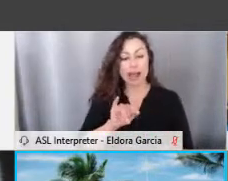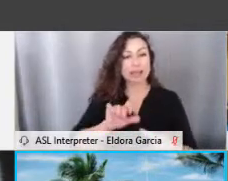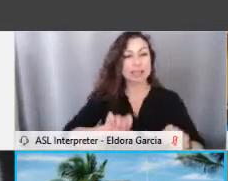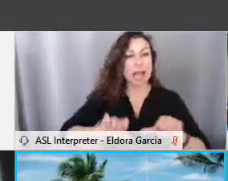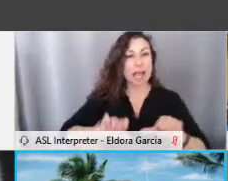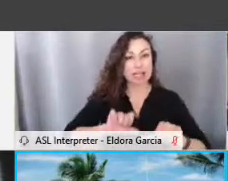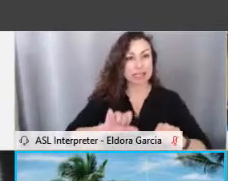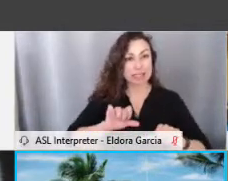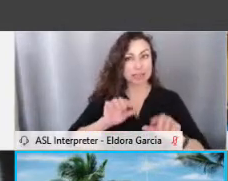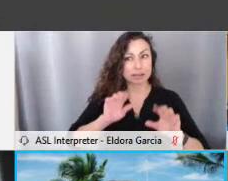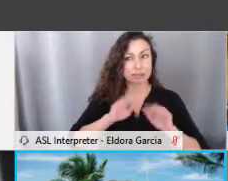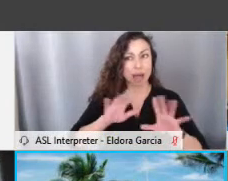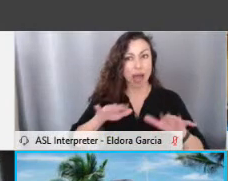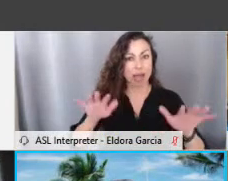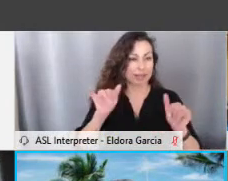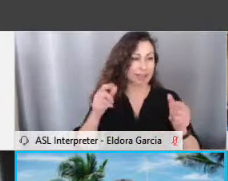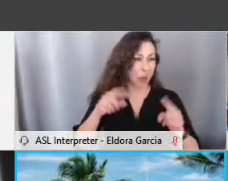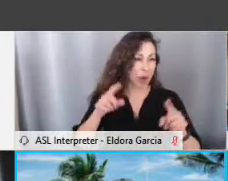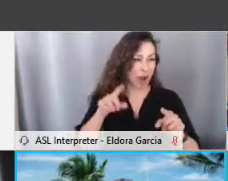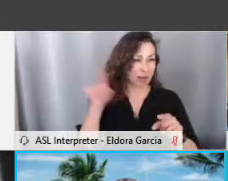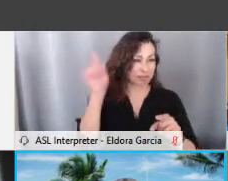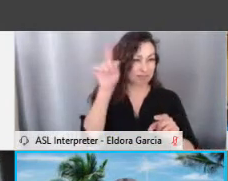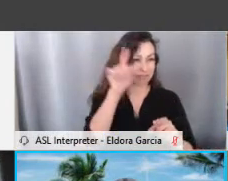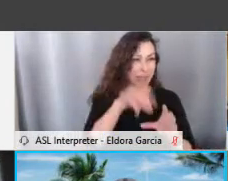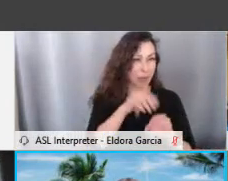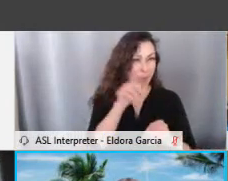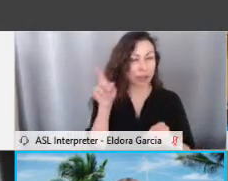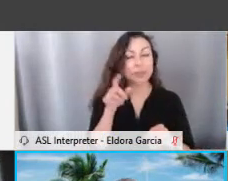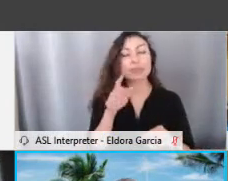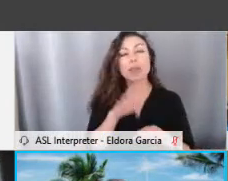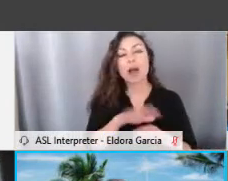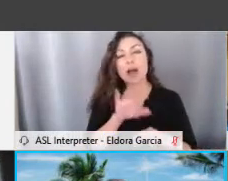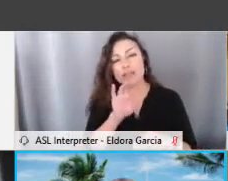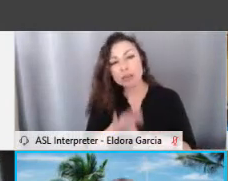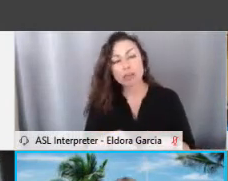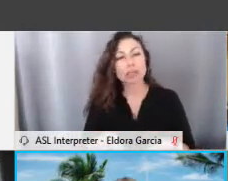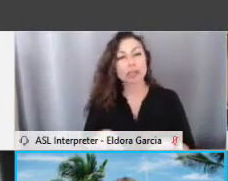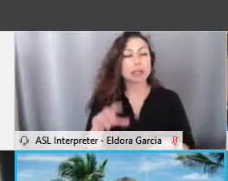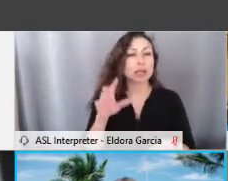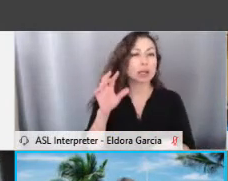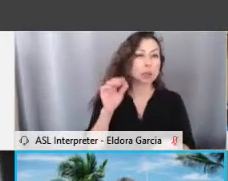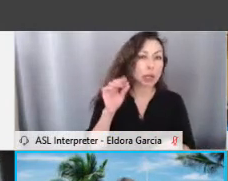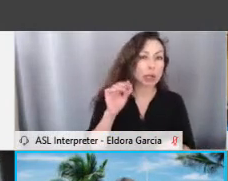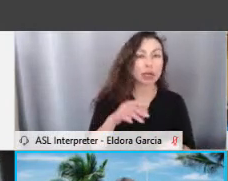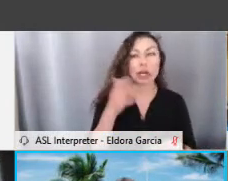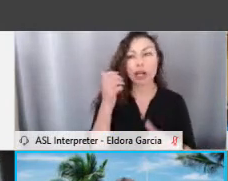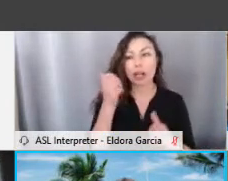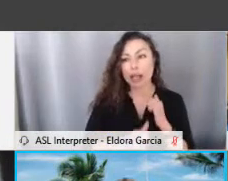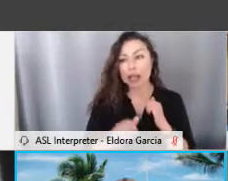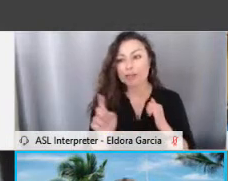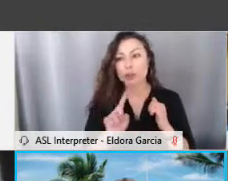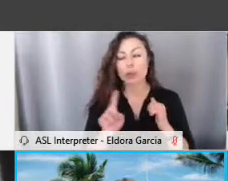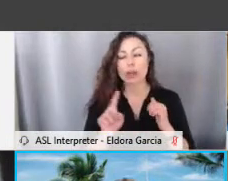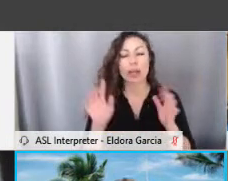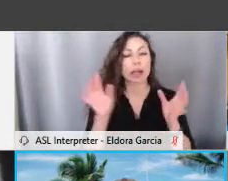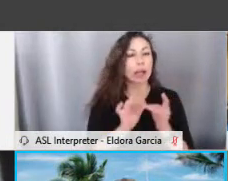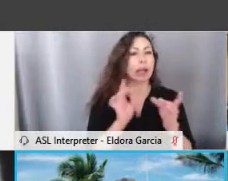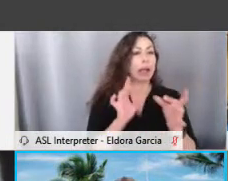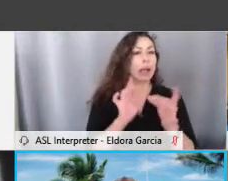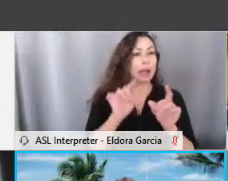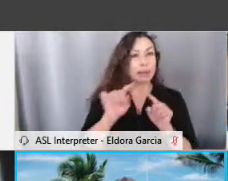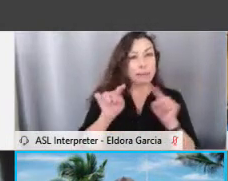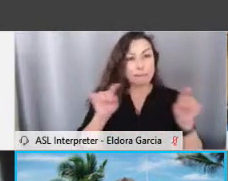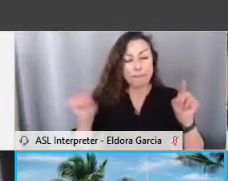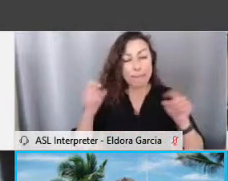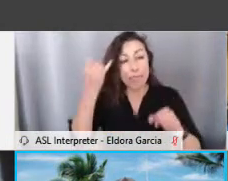couple of questions around that. So, on Facebook, on Twitter, on everywhere, there's this